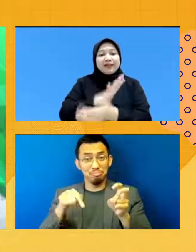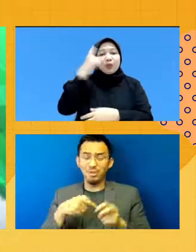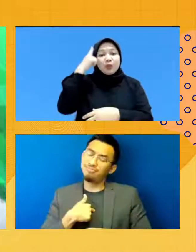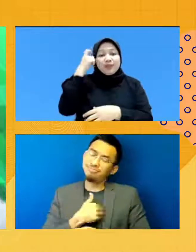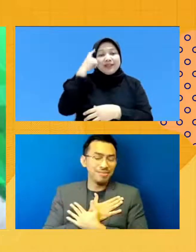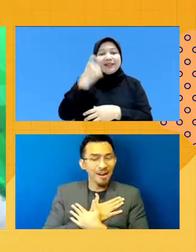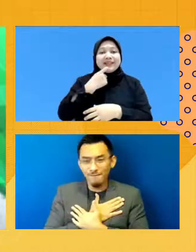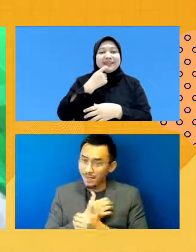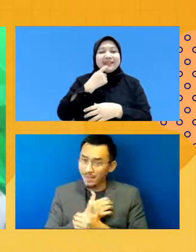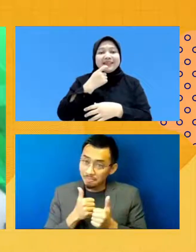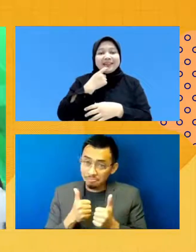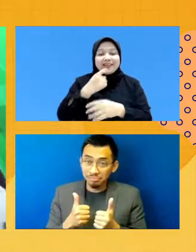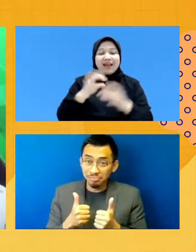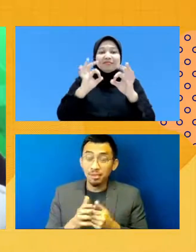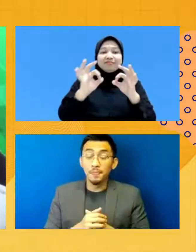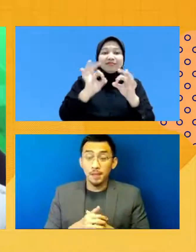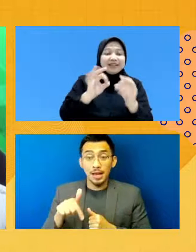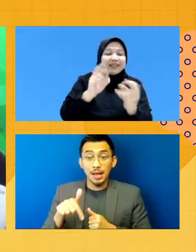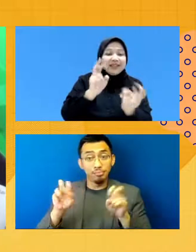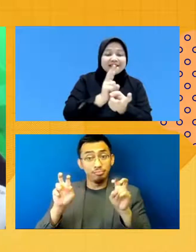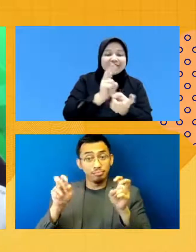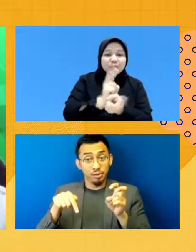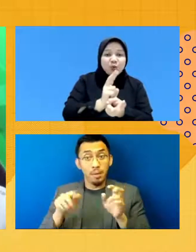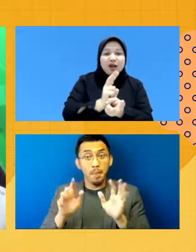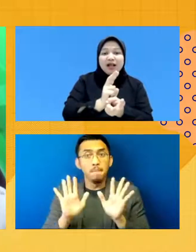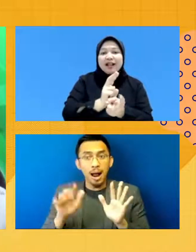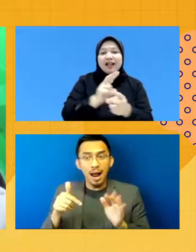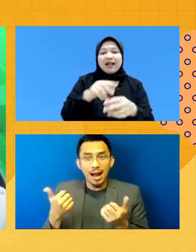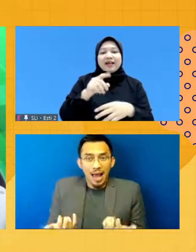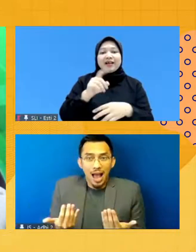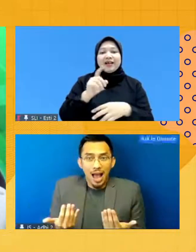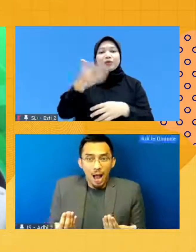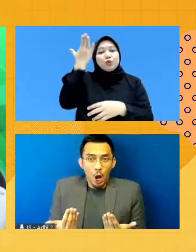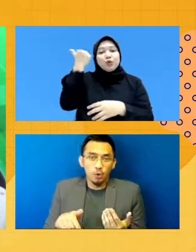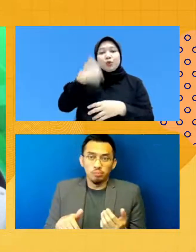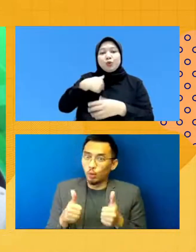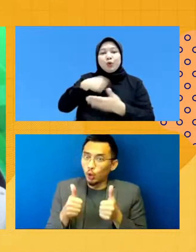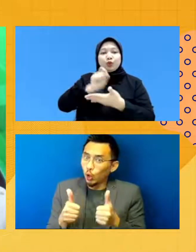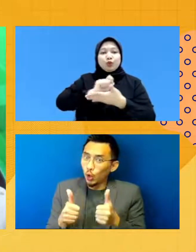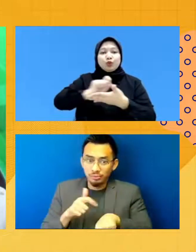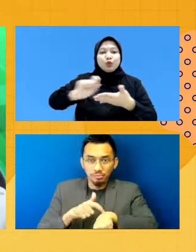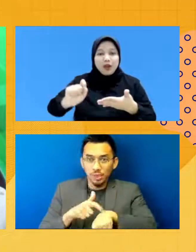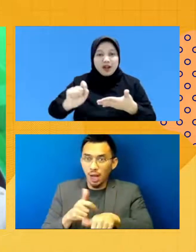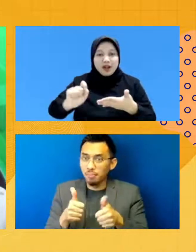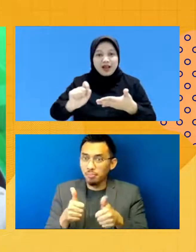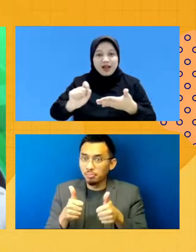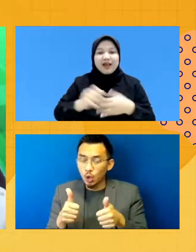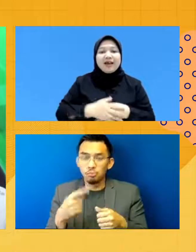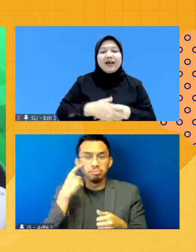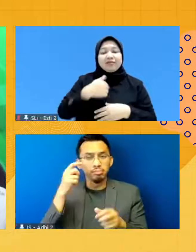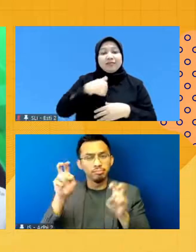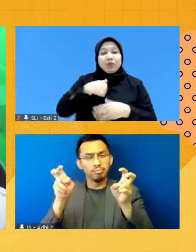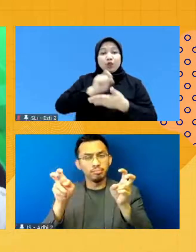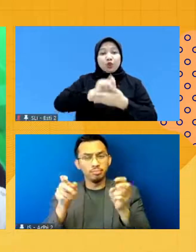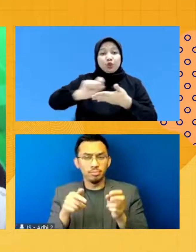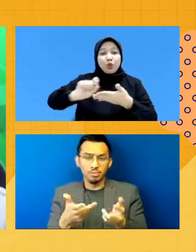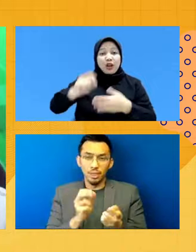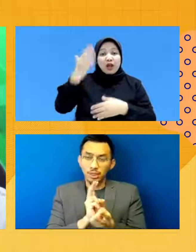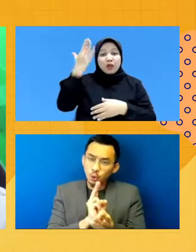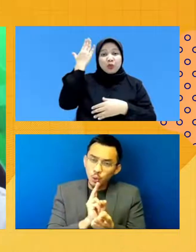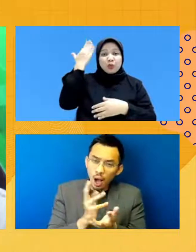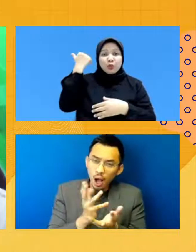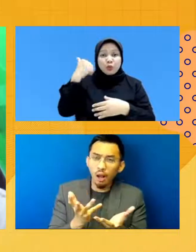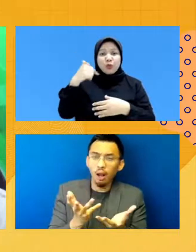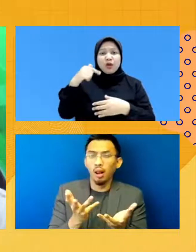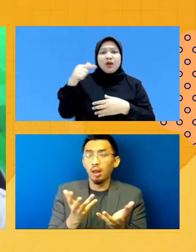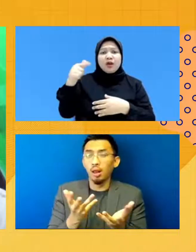was in school. Basically, when I was in school, we just thought that, all right, I think I remember when, I was